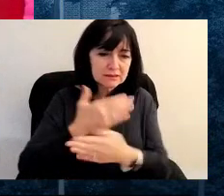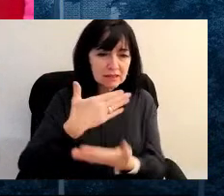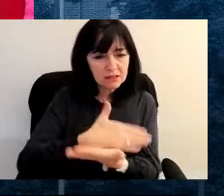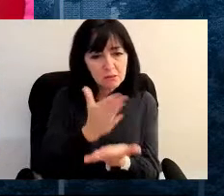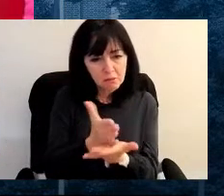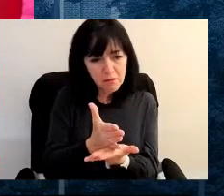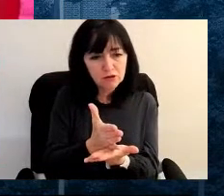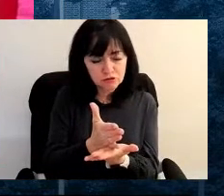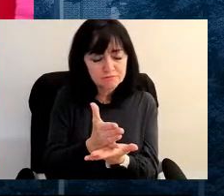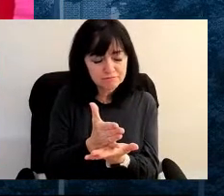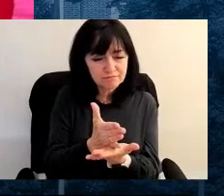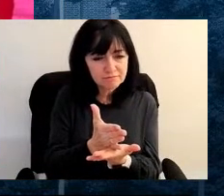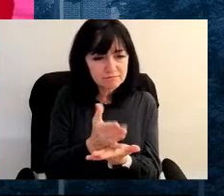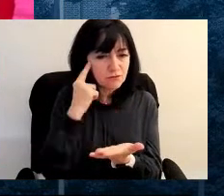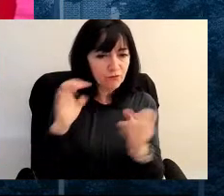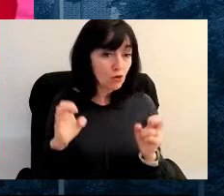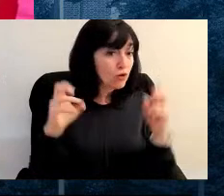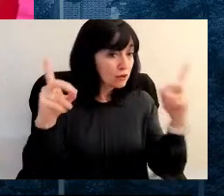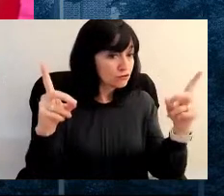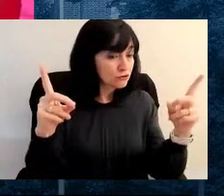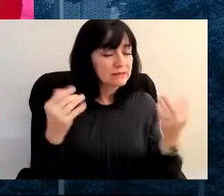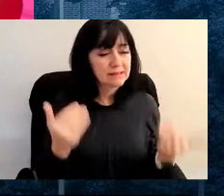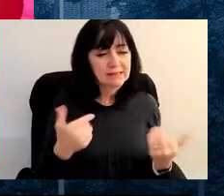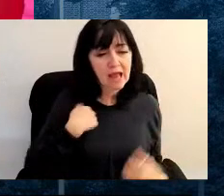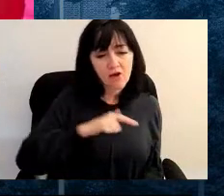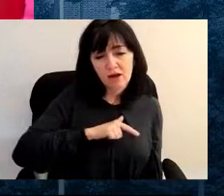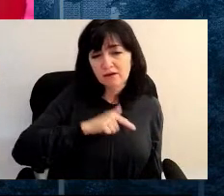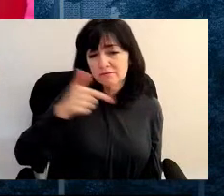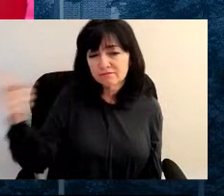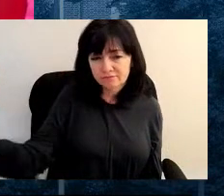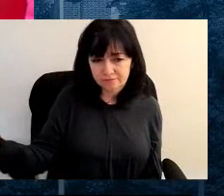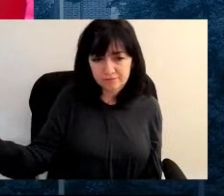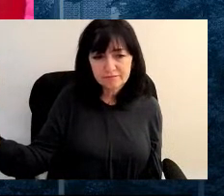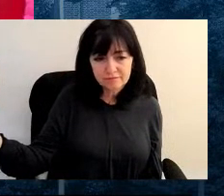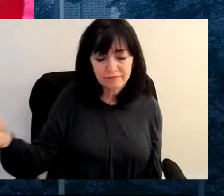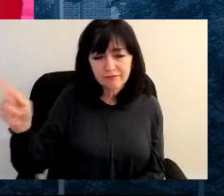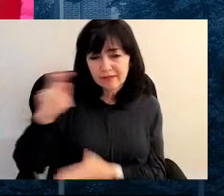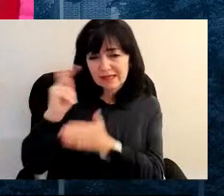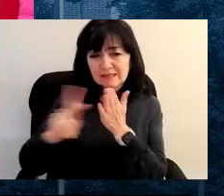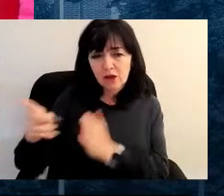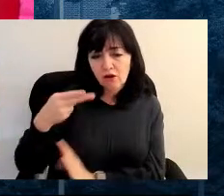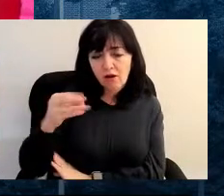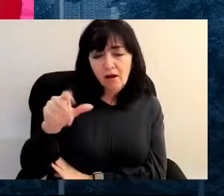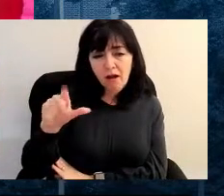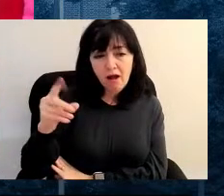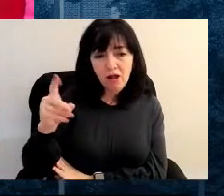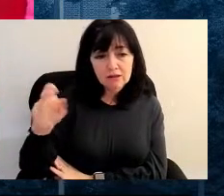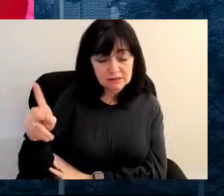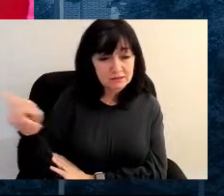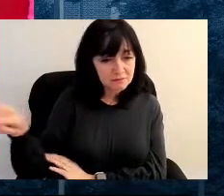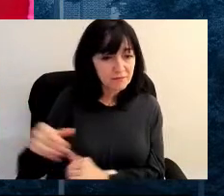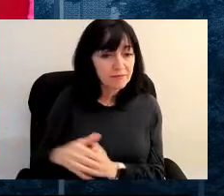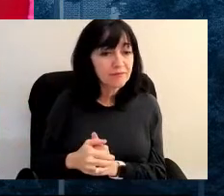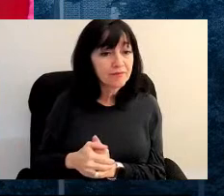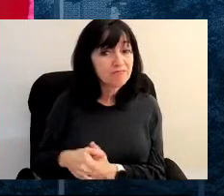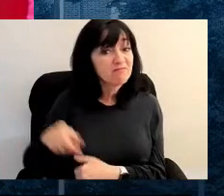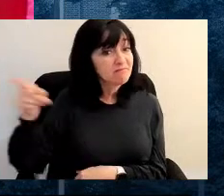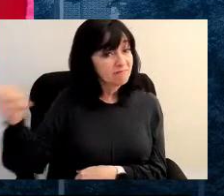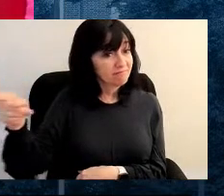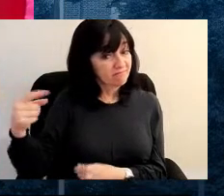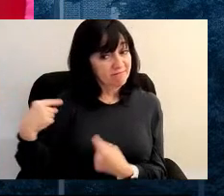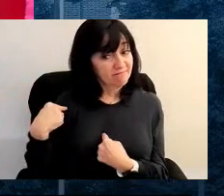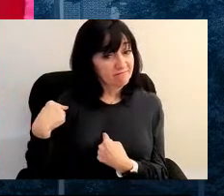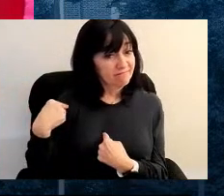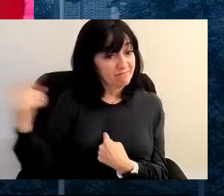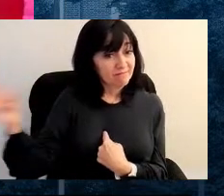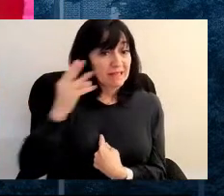Secretary Holodick. He has been one of those teachers in our state. He's been principal at 2 ends of the